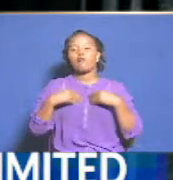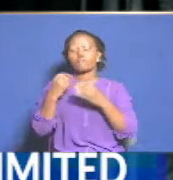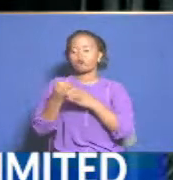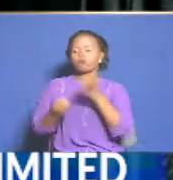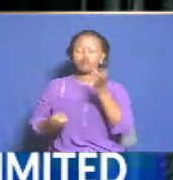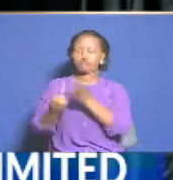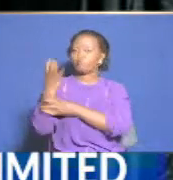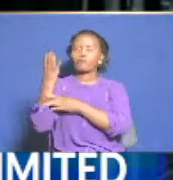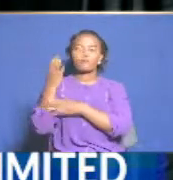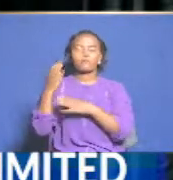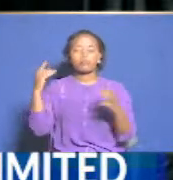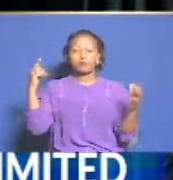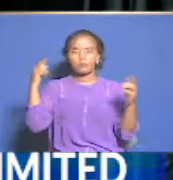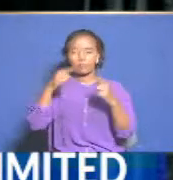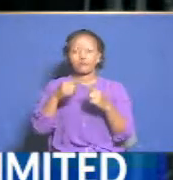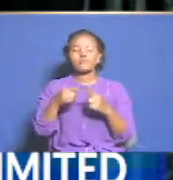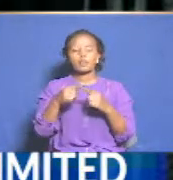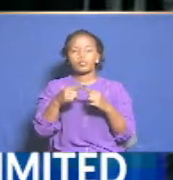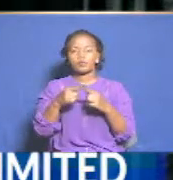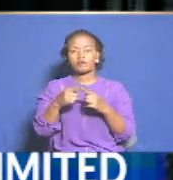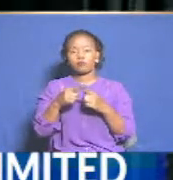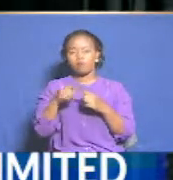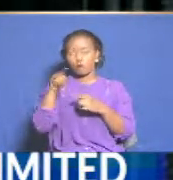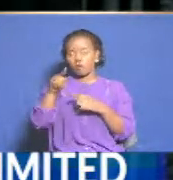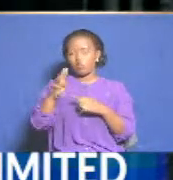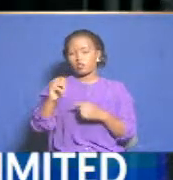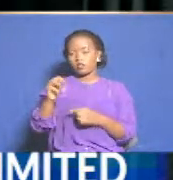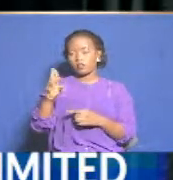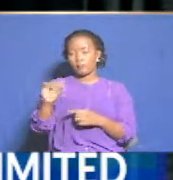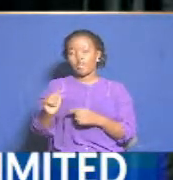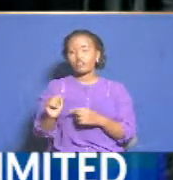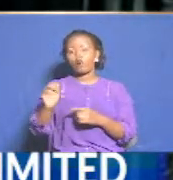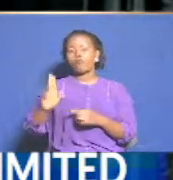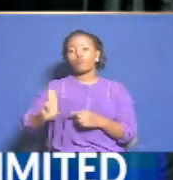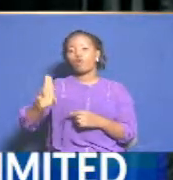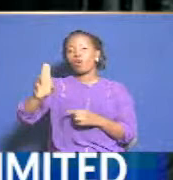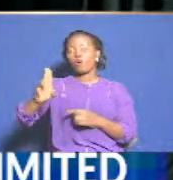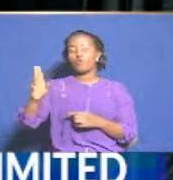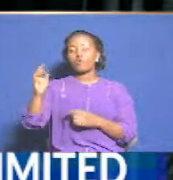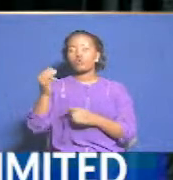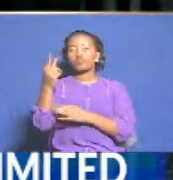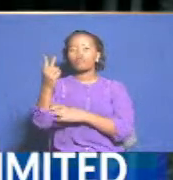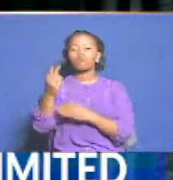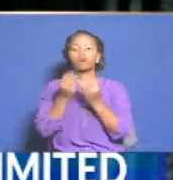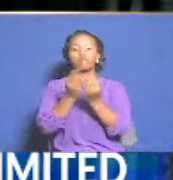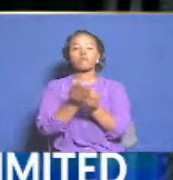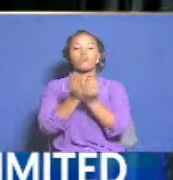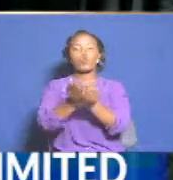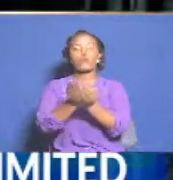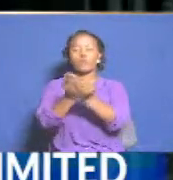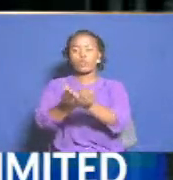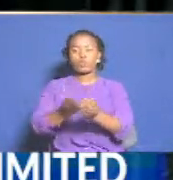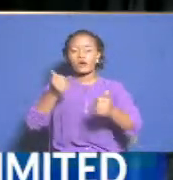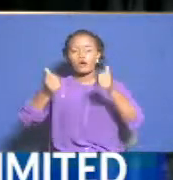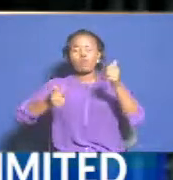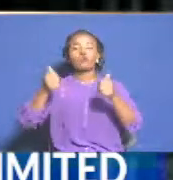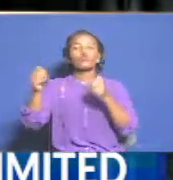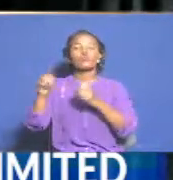keel for the marine vessel Uhuru 2, which will be the first